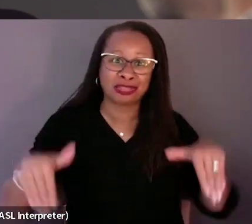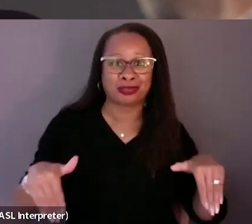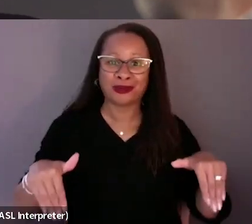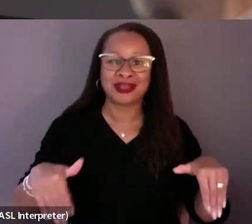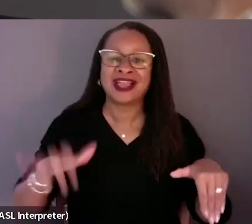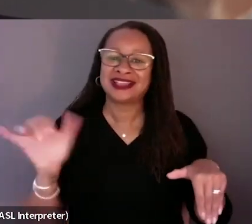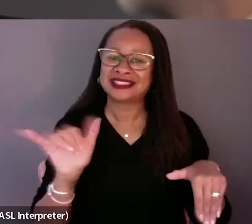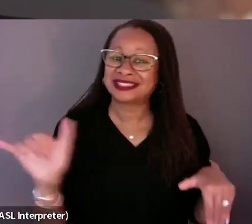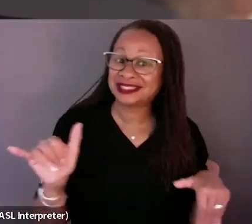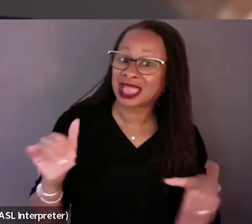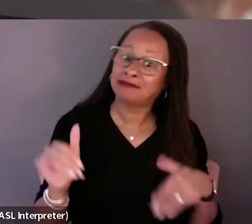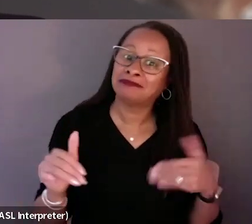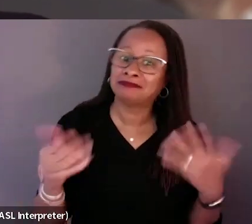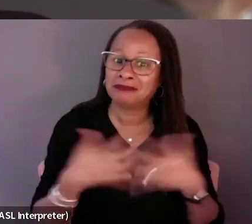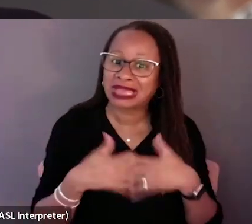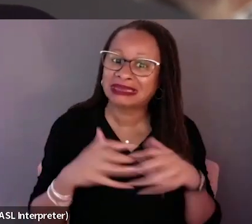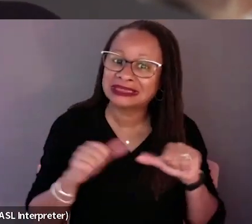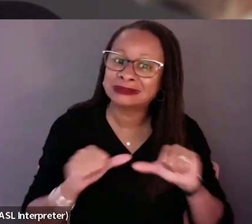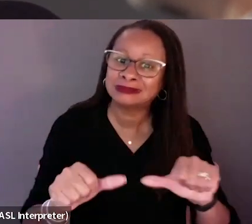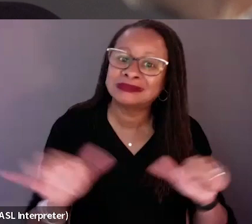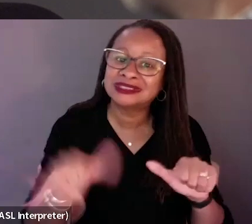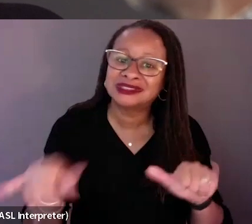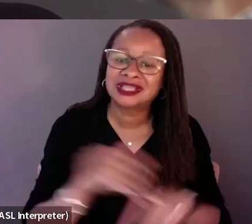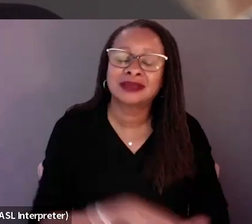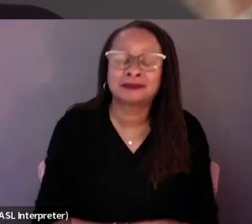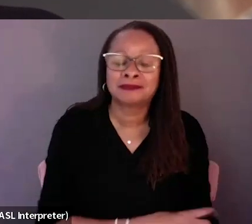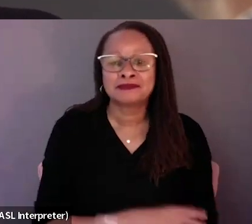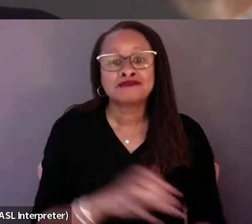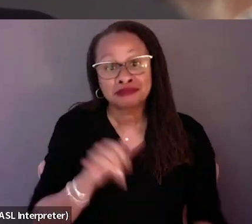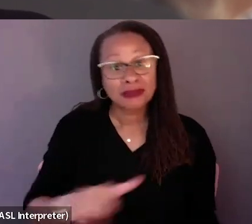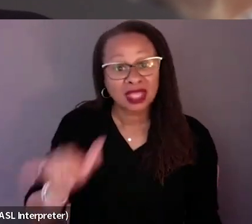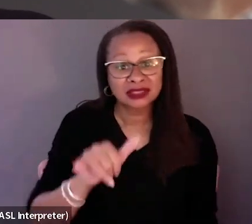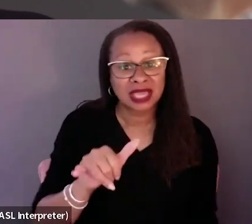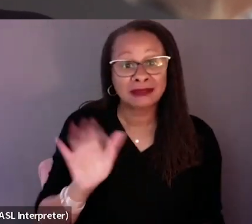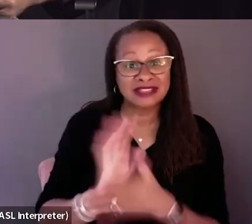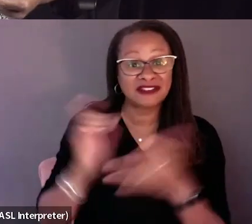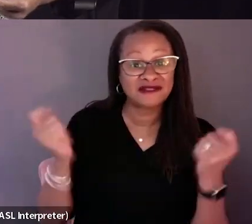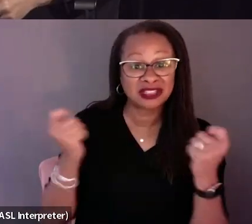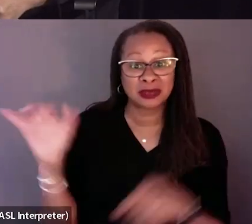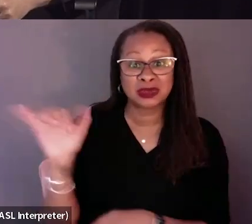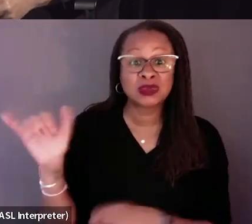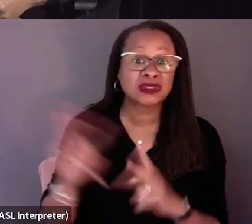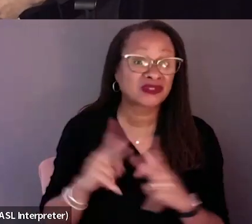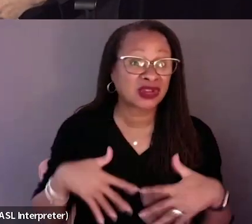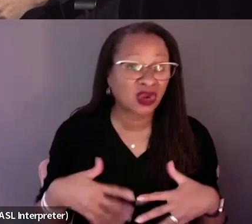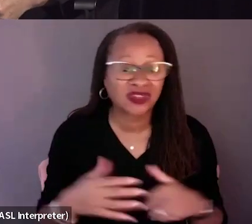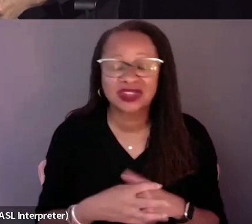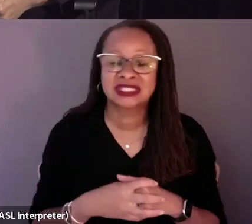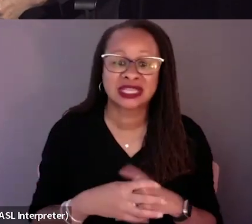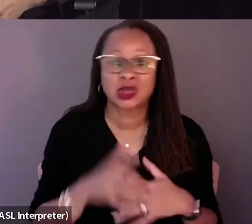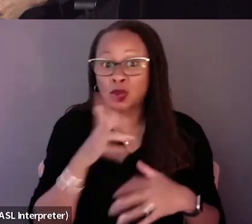like the same mechanism. It's like but it's like it's the same with the film festivals as well, and